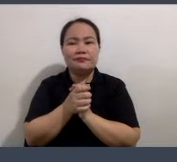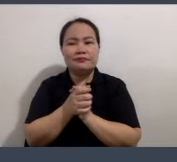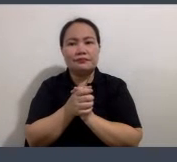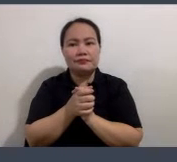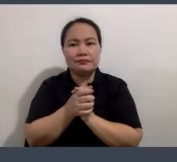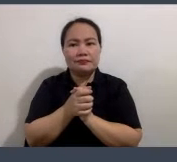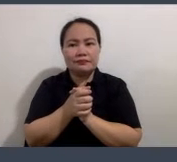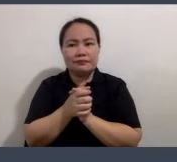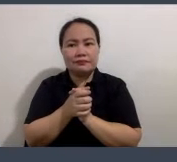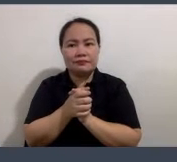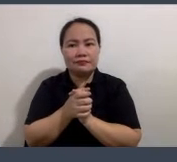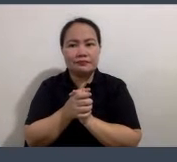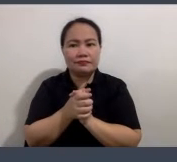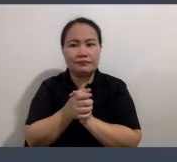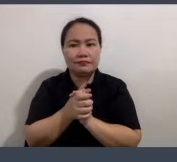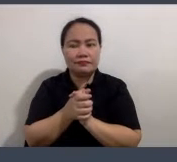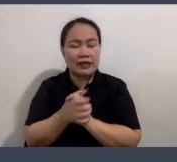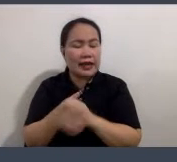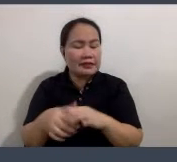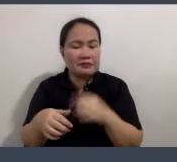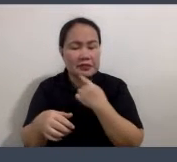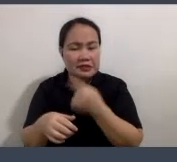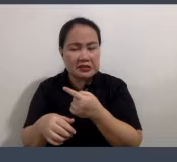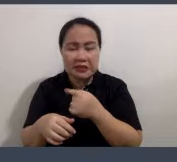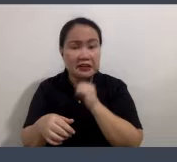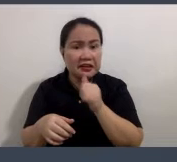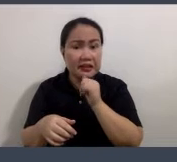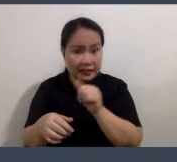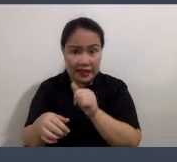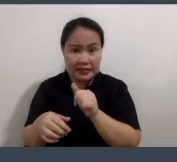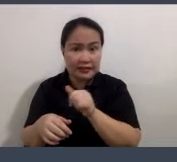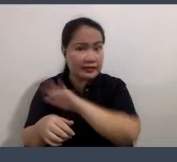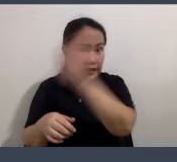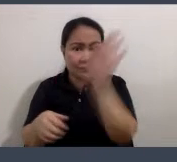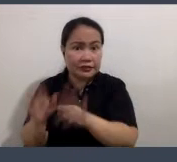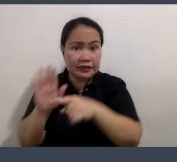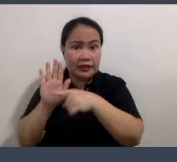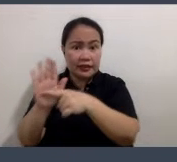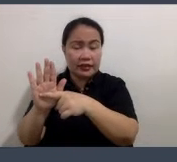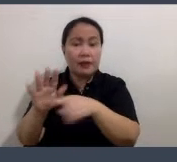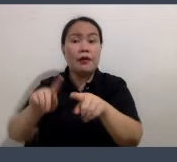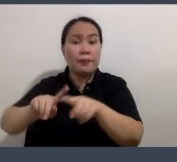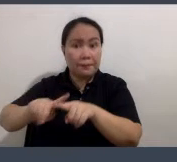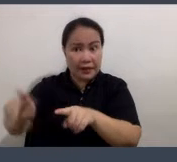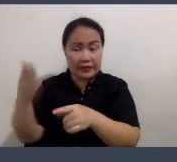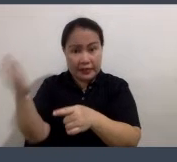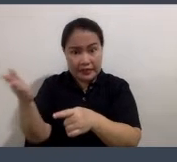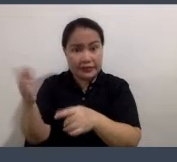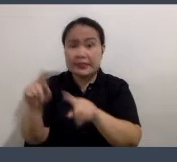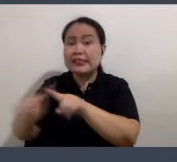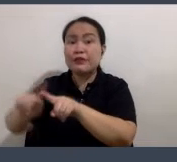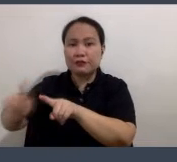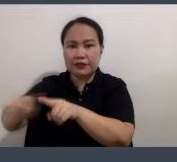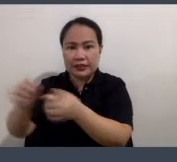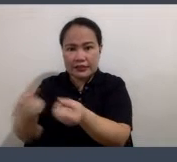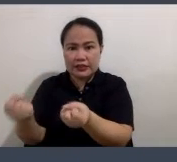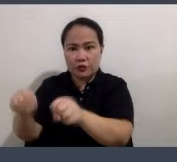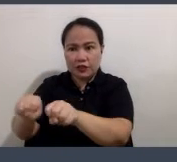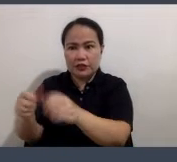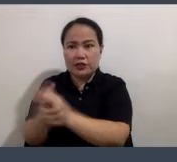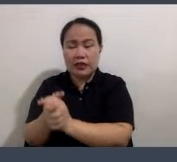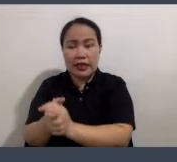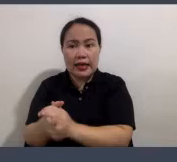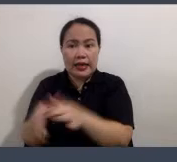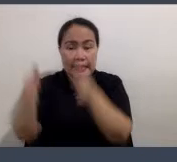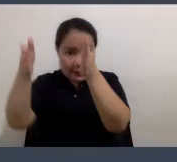negative, okay? So, hindi siya dapat nagne-negative. Okay, let me explain. So, ito ay negative 4. The absolute value